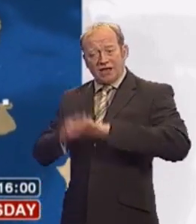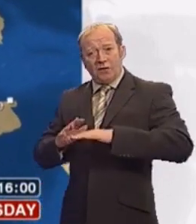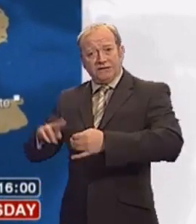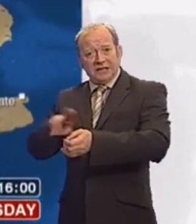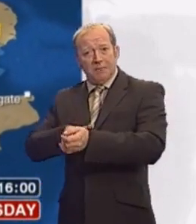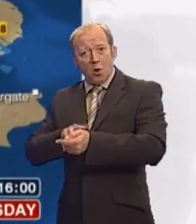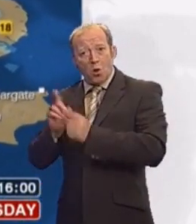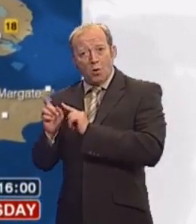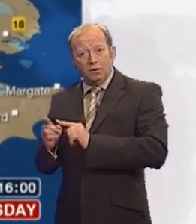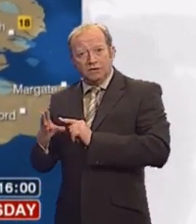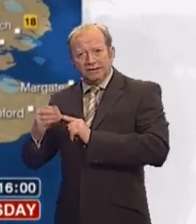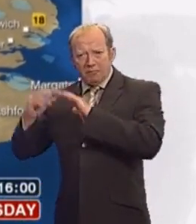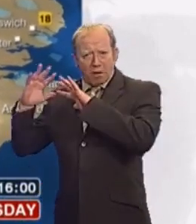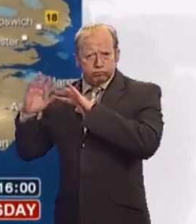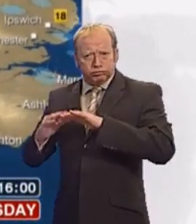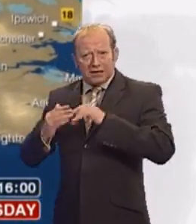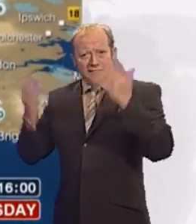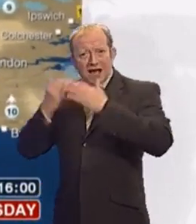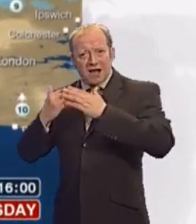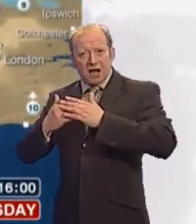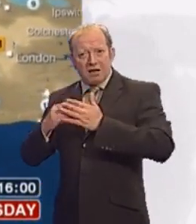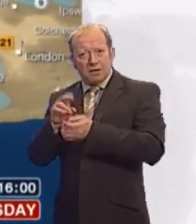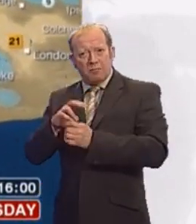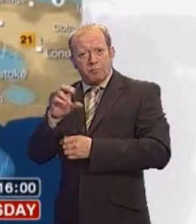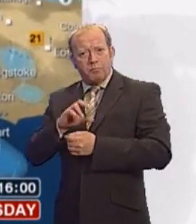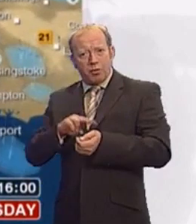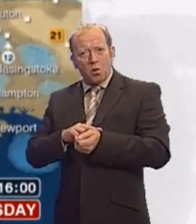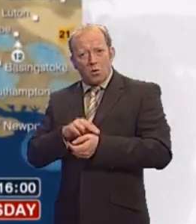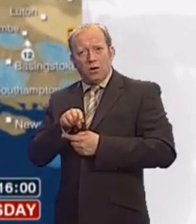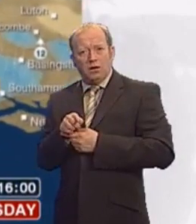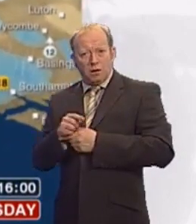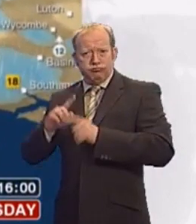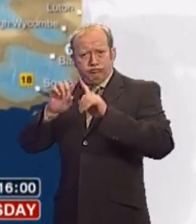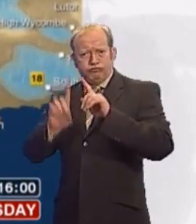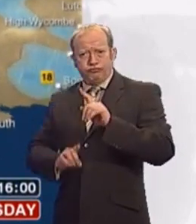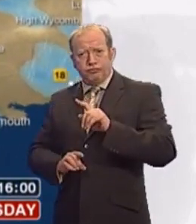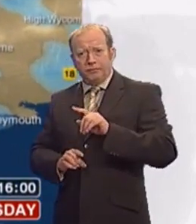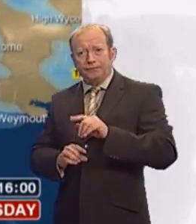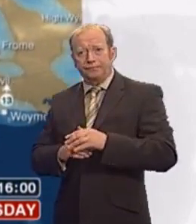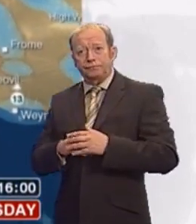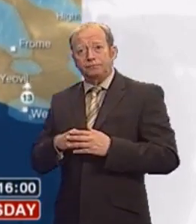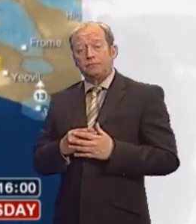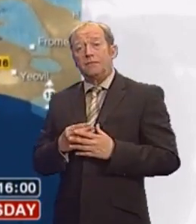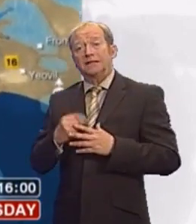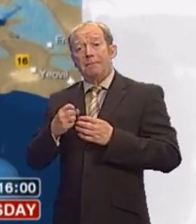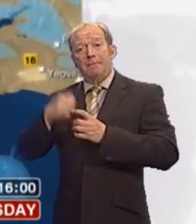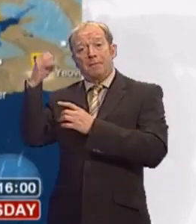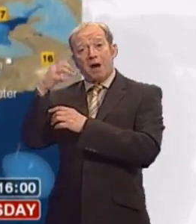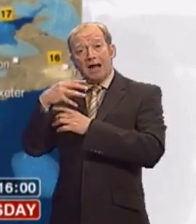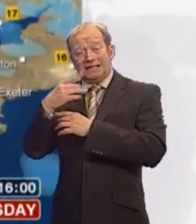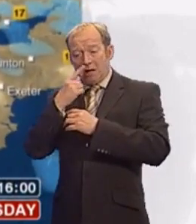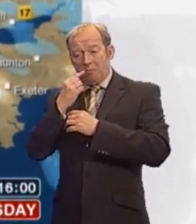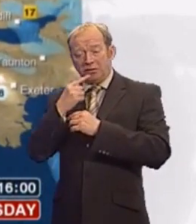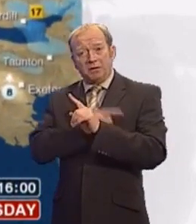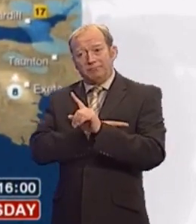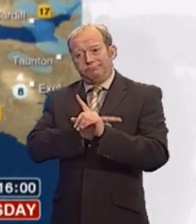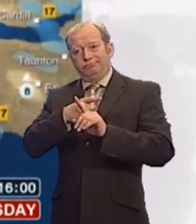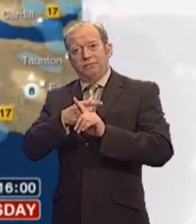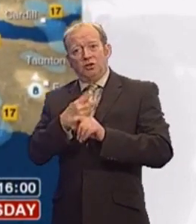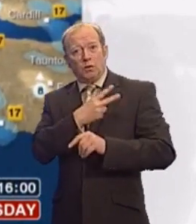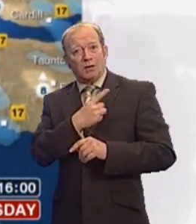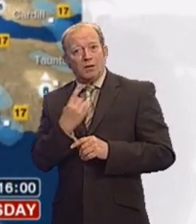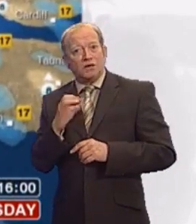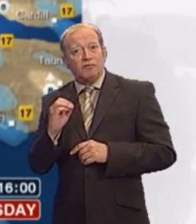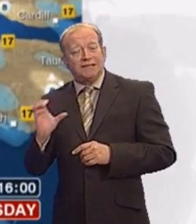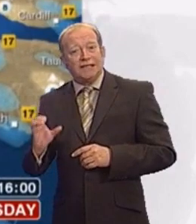darker ones, some of the heavy ones, perhaps even thundery. Some brighter skies mixed in, and in those you could do 20, maybe even 21 as we finish off here and there.